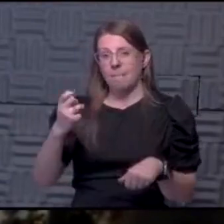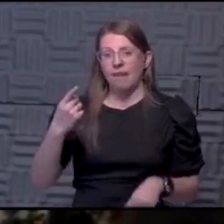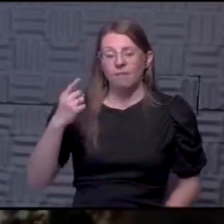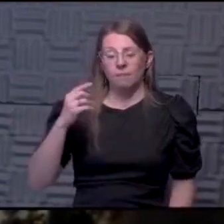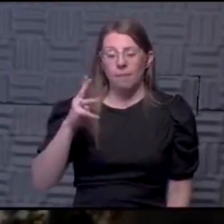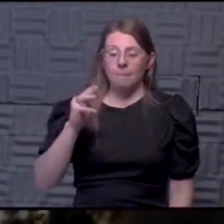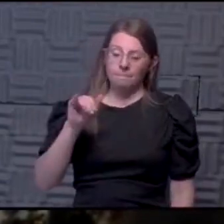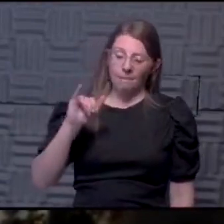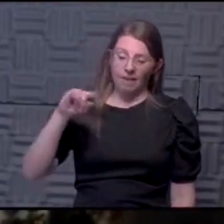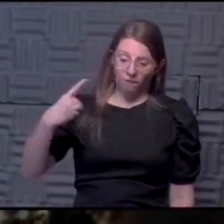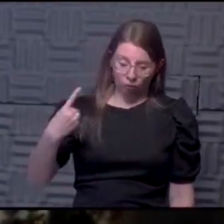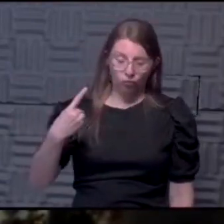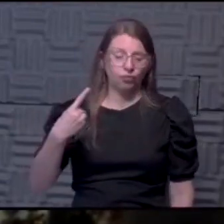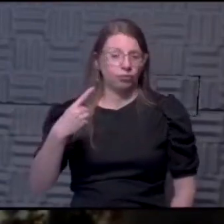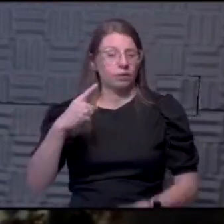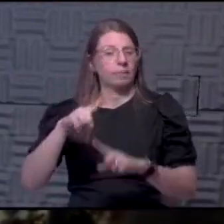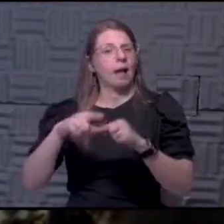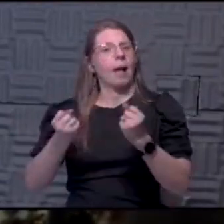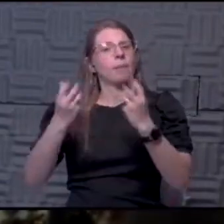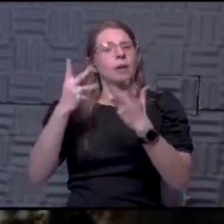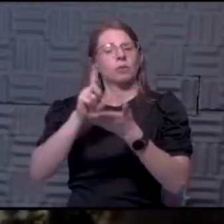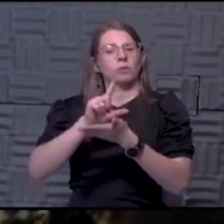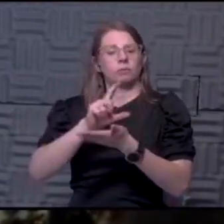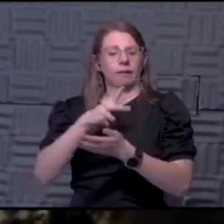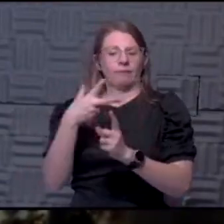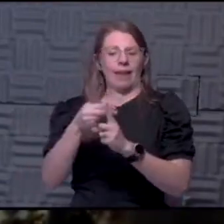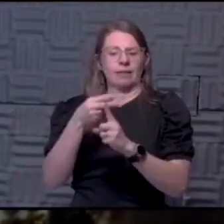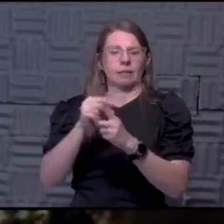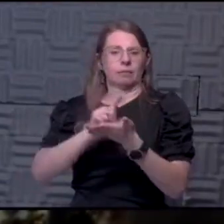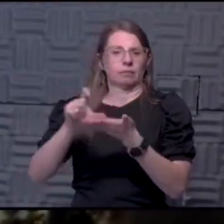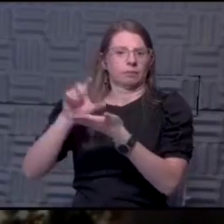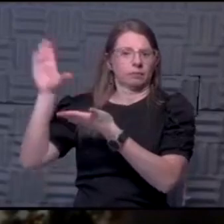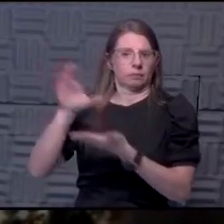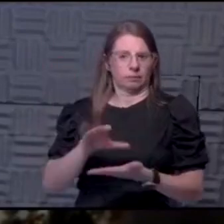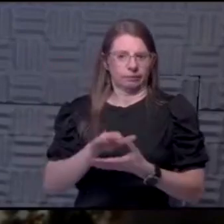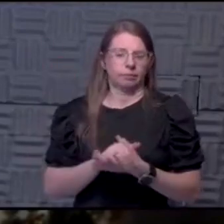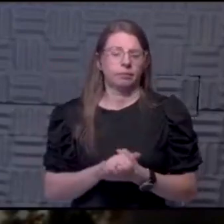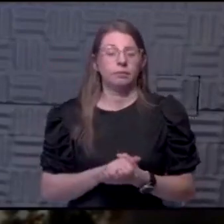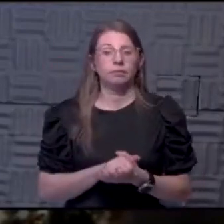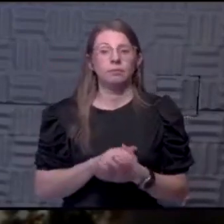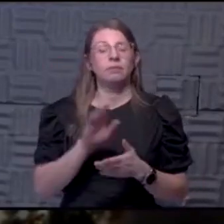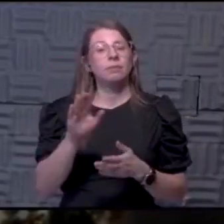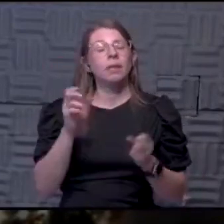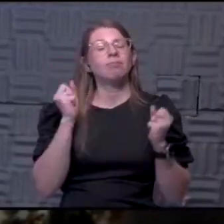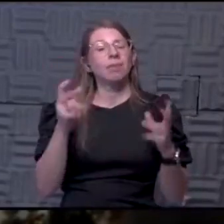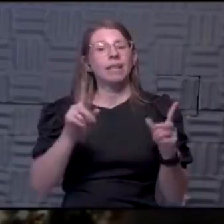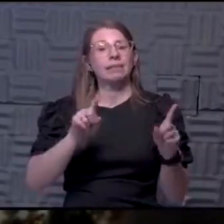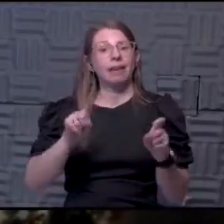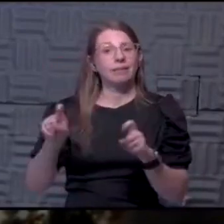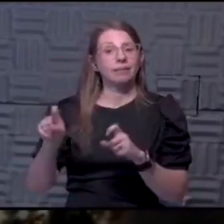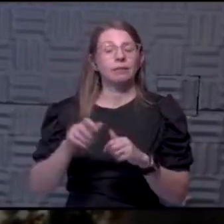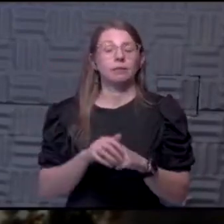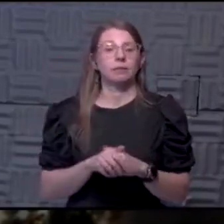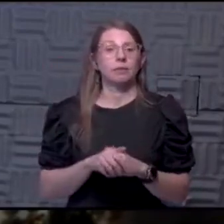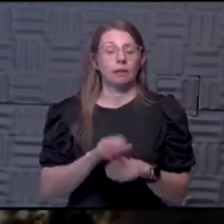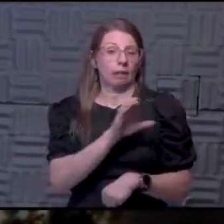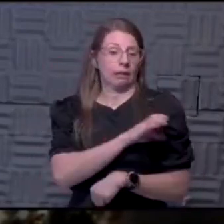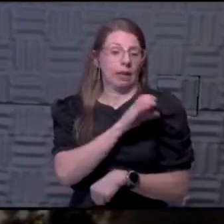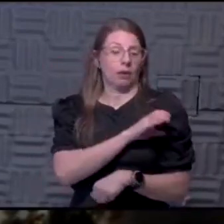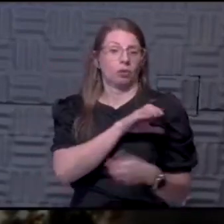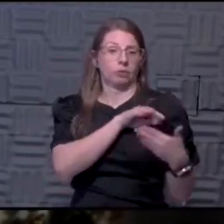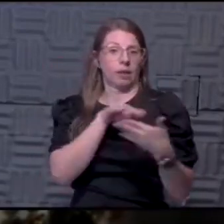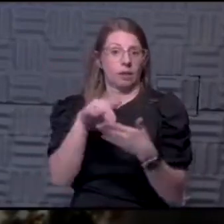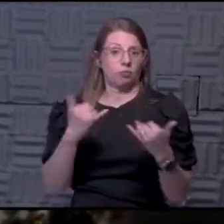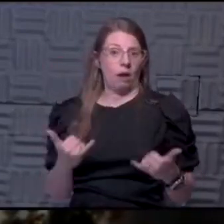the supply available coming to us. And yeah, you're right on the selection of the product. There are lots of tests. There's some clinical trials